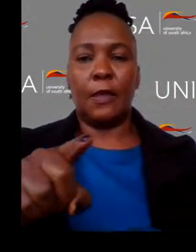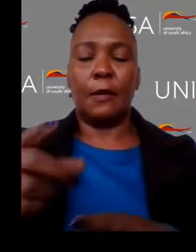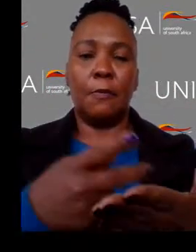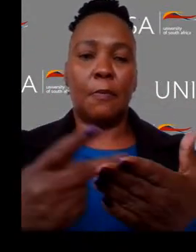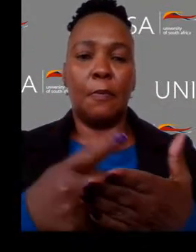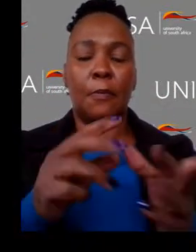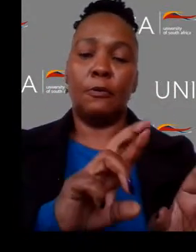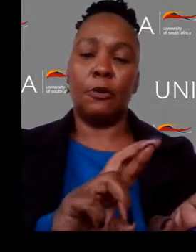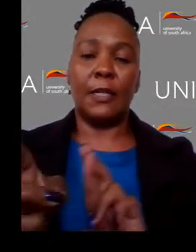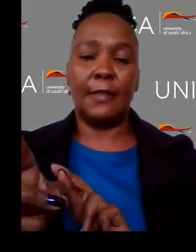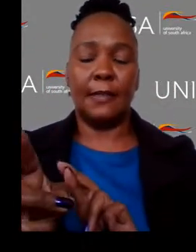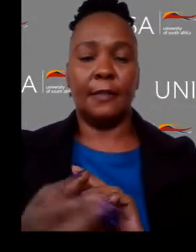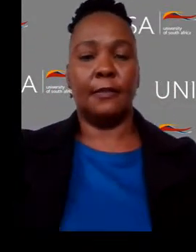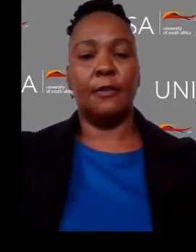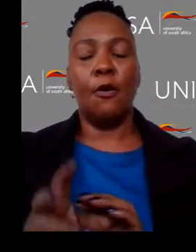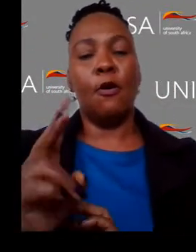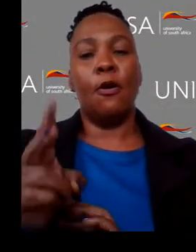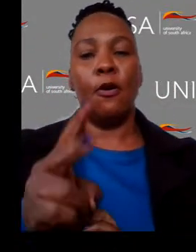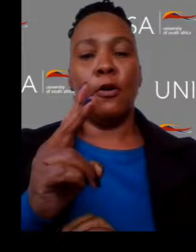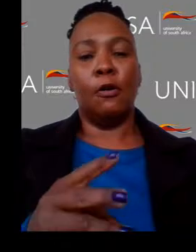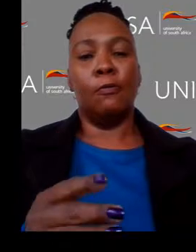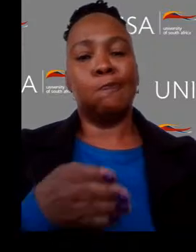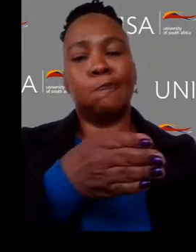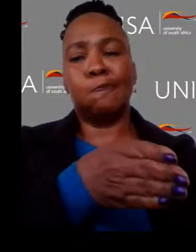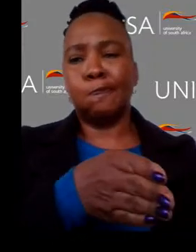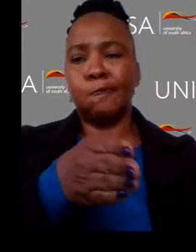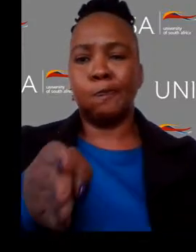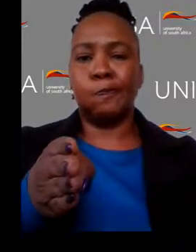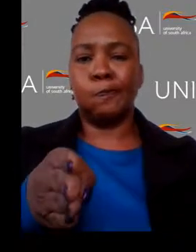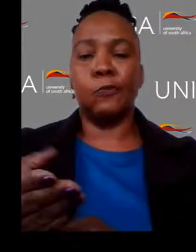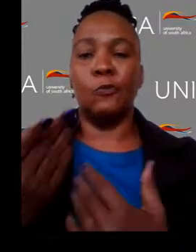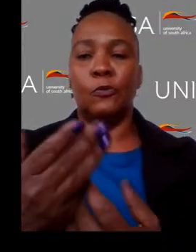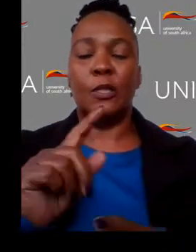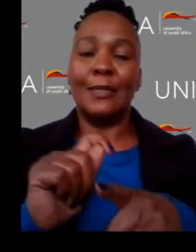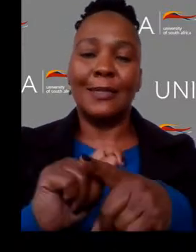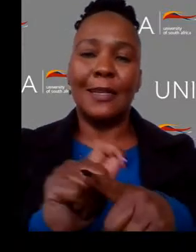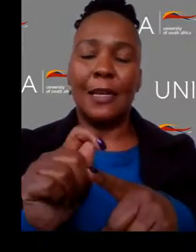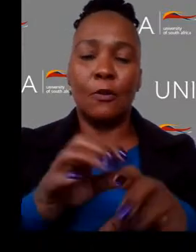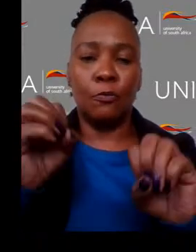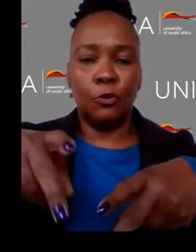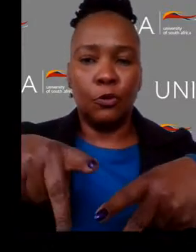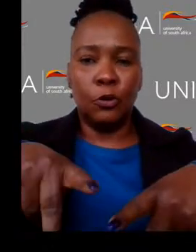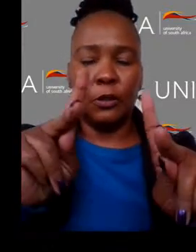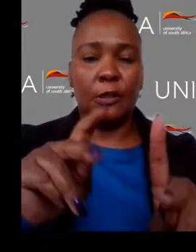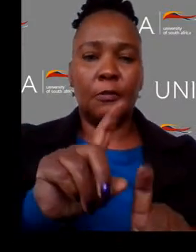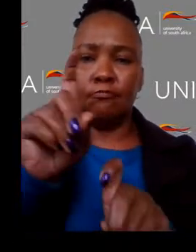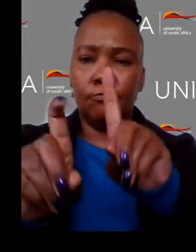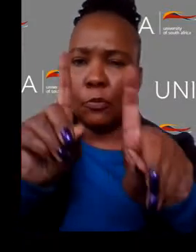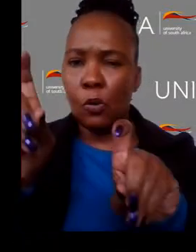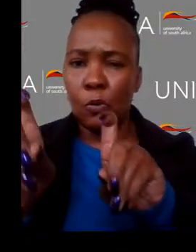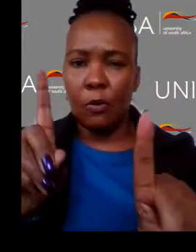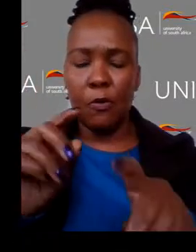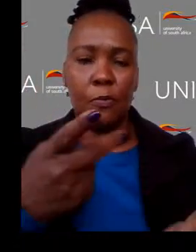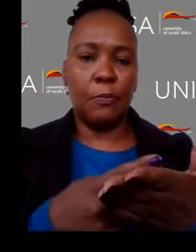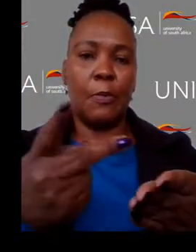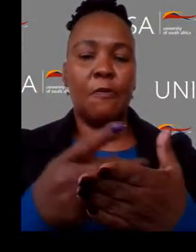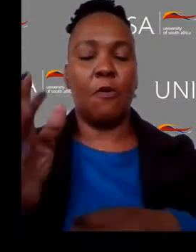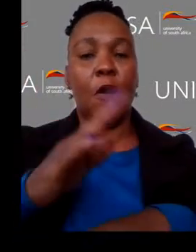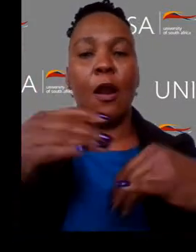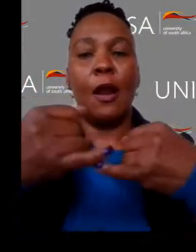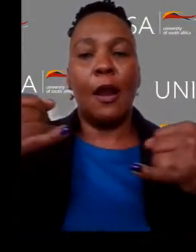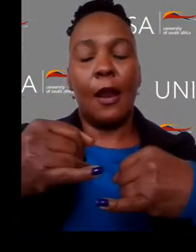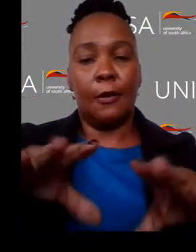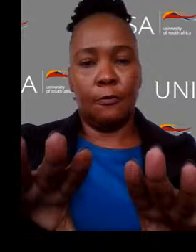You can also attend training where you'll have an opportunity to ask questions that you may have in preparing for your online